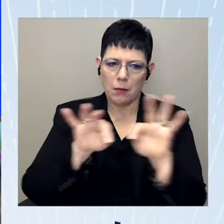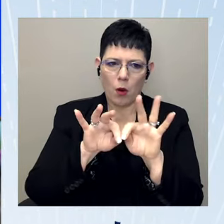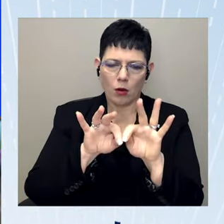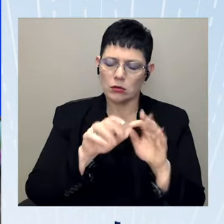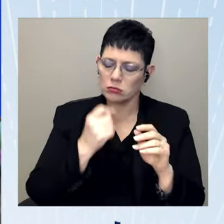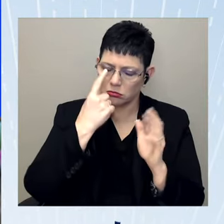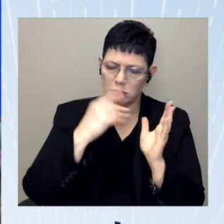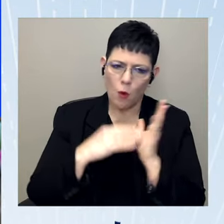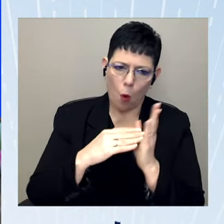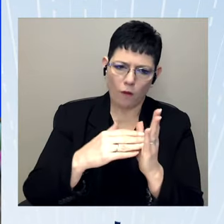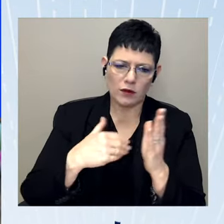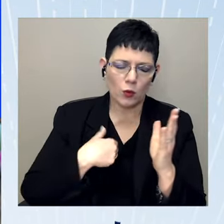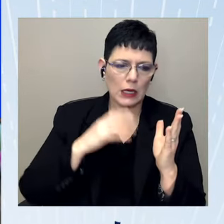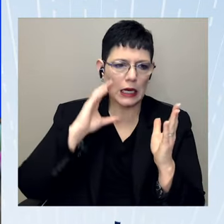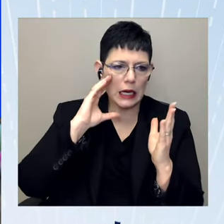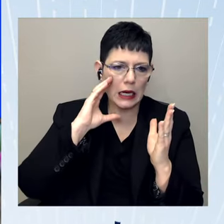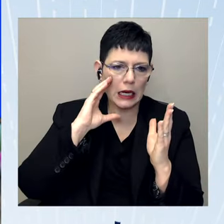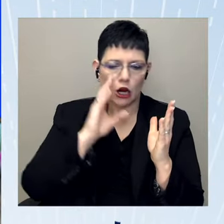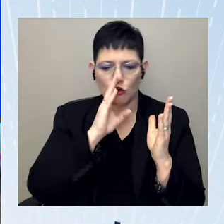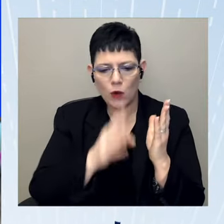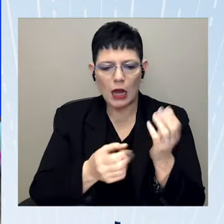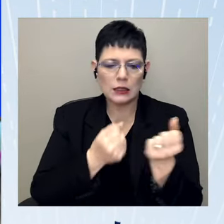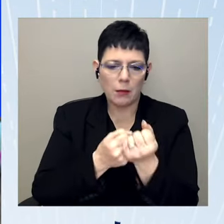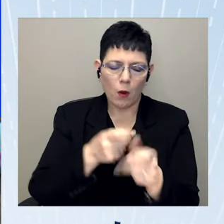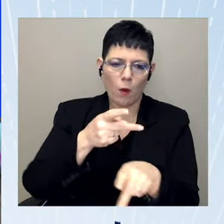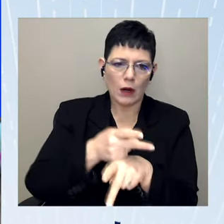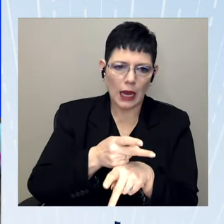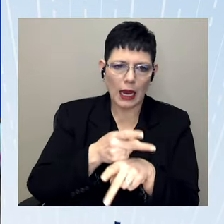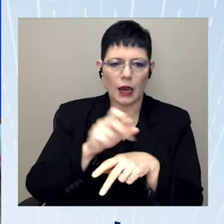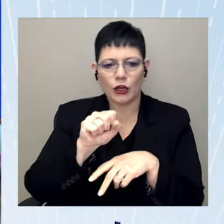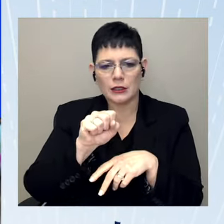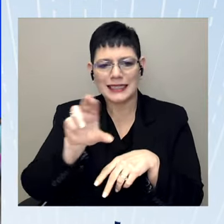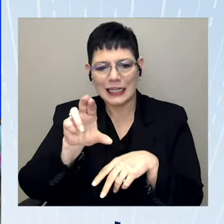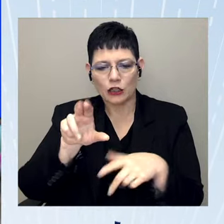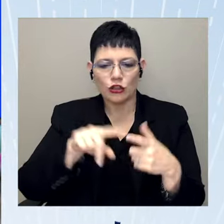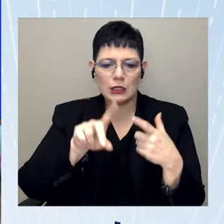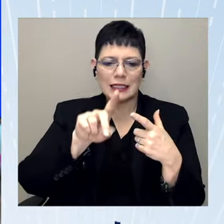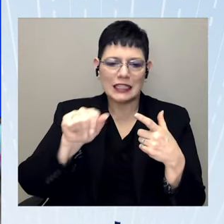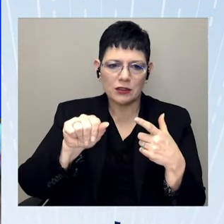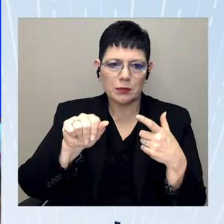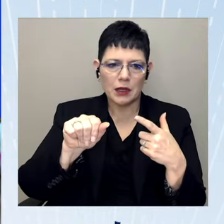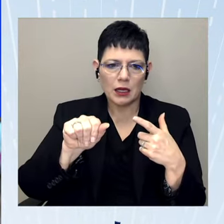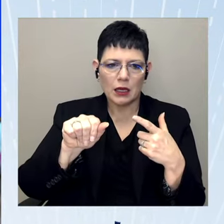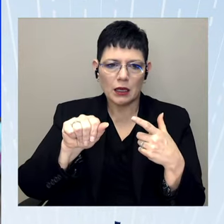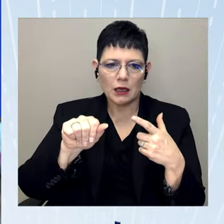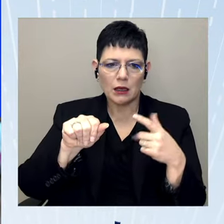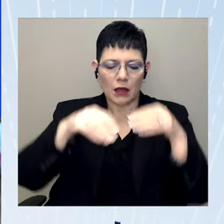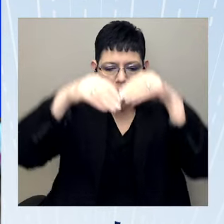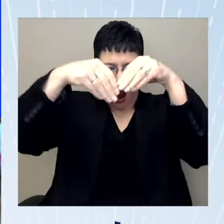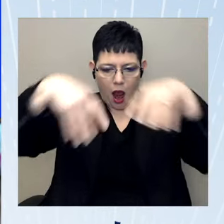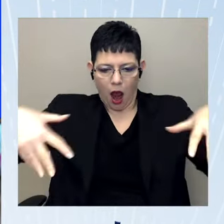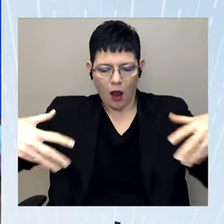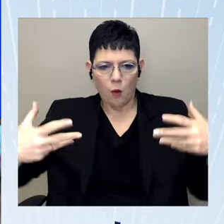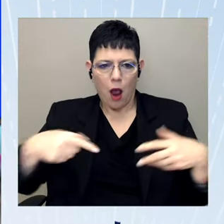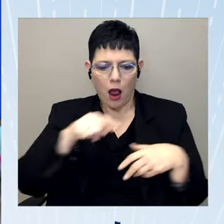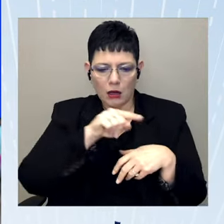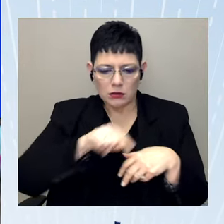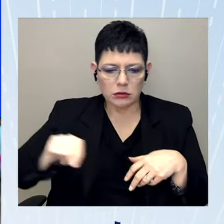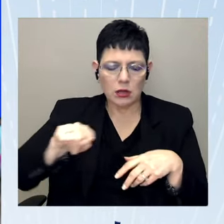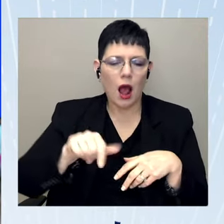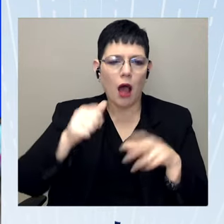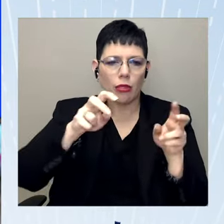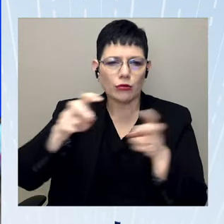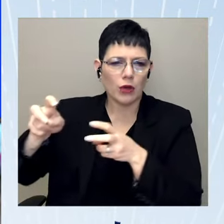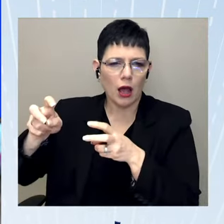we talk about direct support care and seniors and disabilities under the umbrella or the auspices of another topic. So